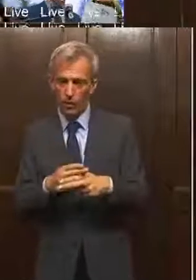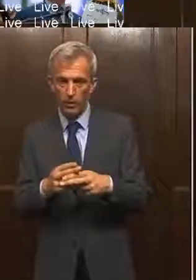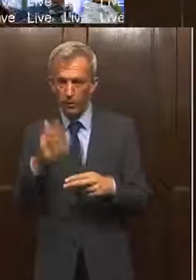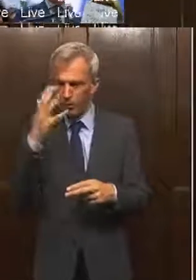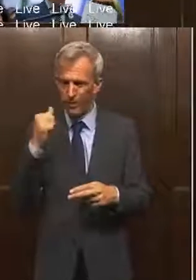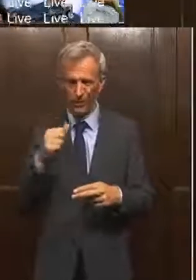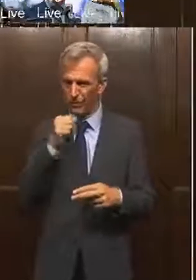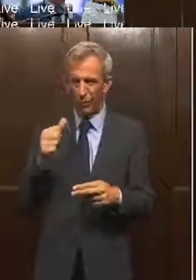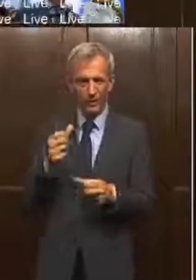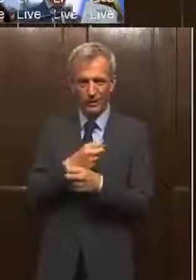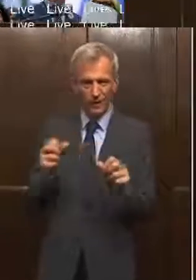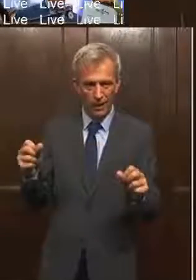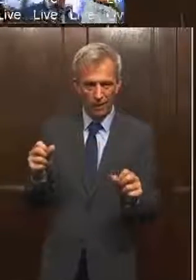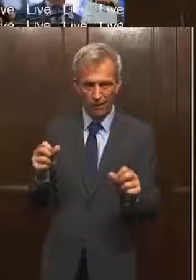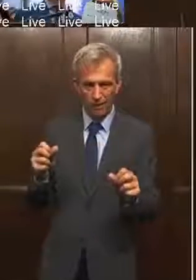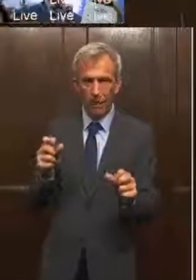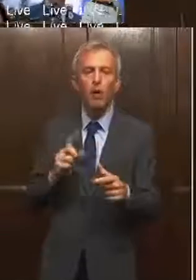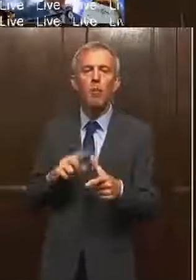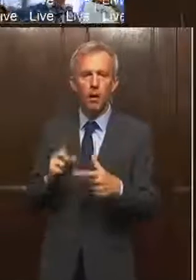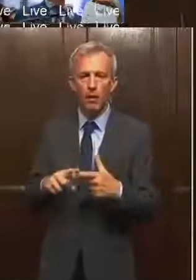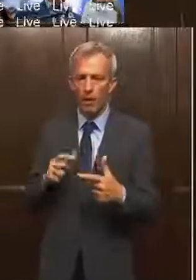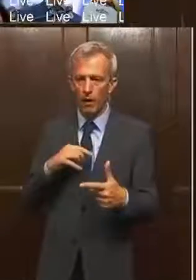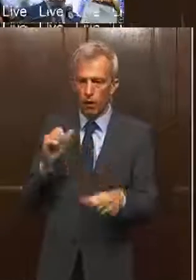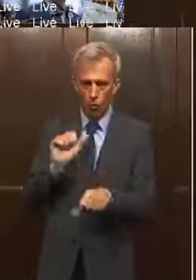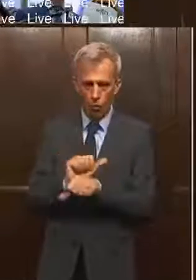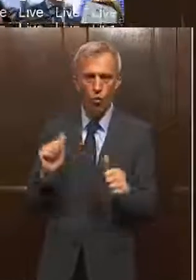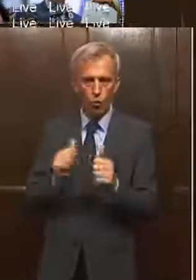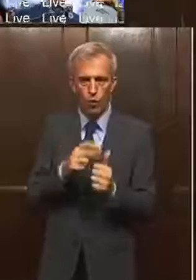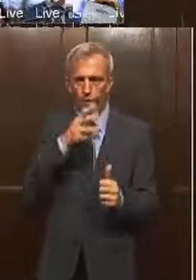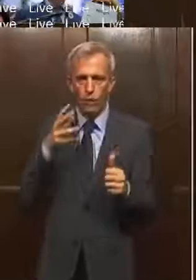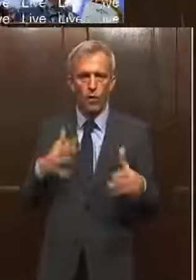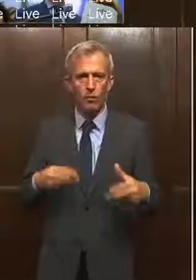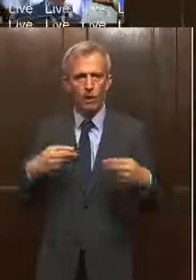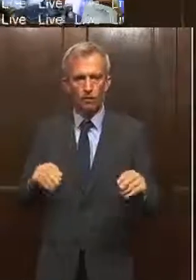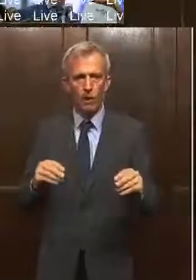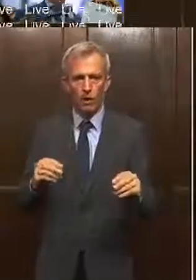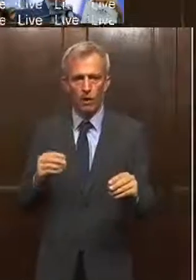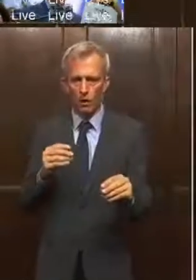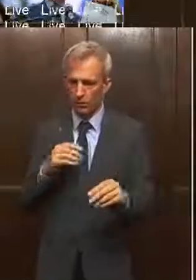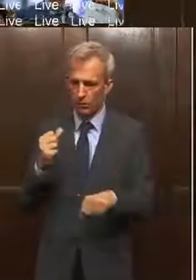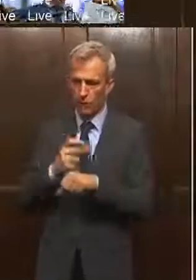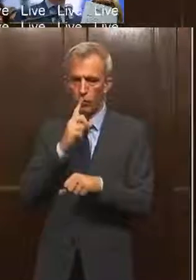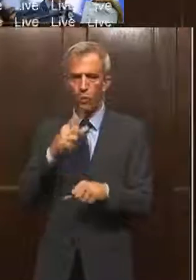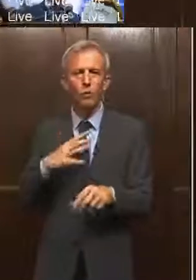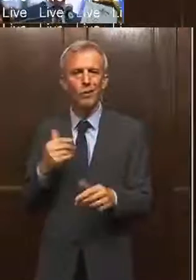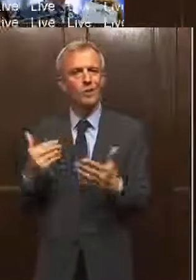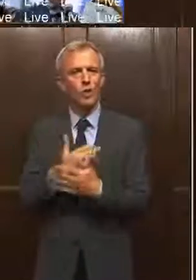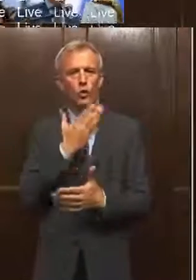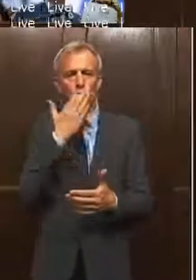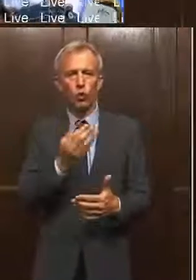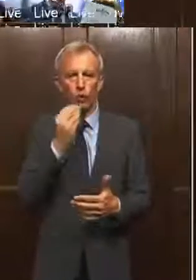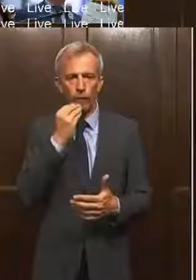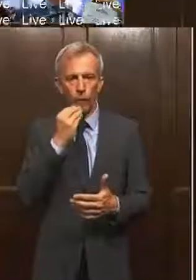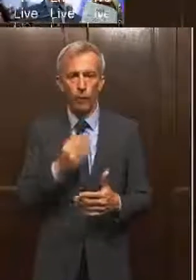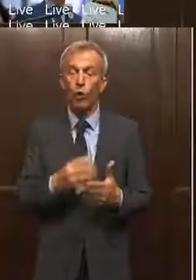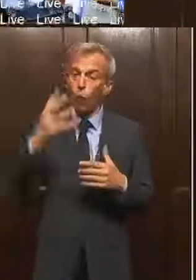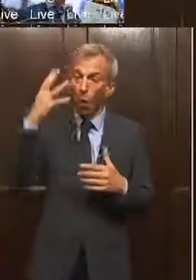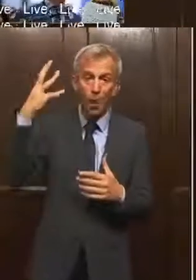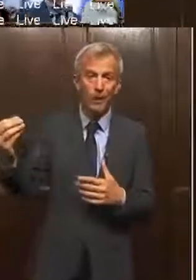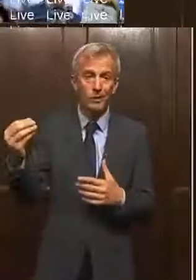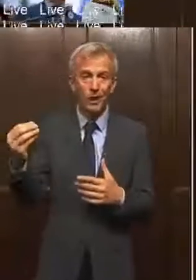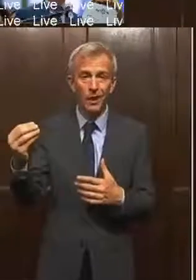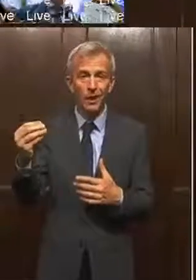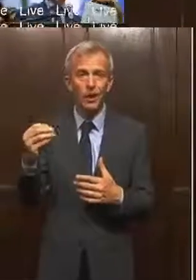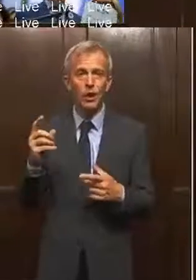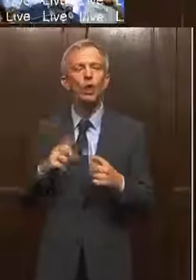could, but we then implemented, working with them and the public, ways that we could get fresh, good food, go outside to